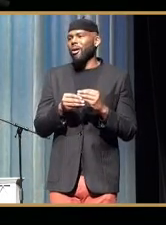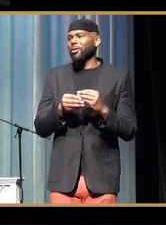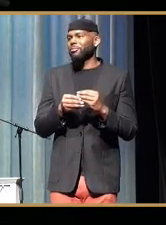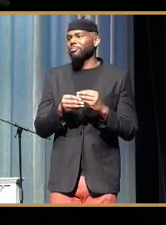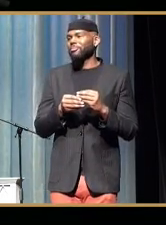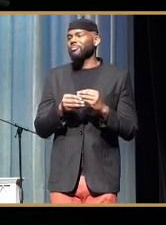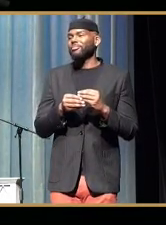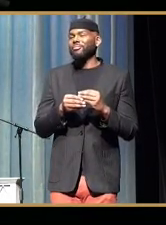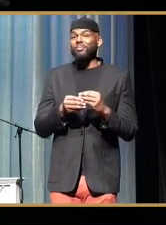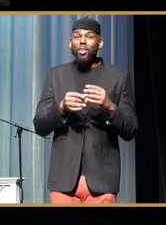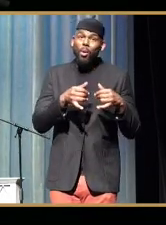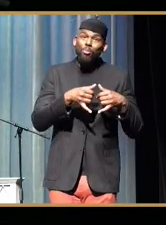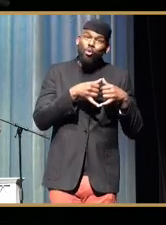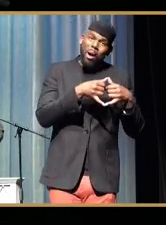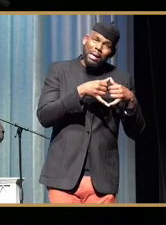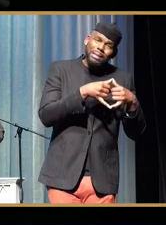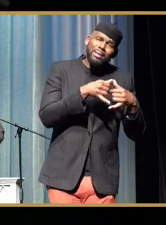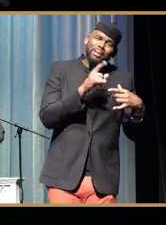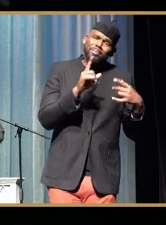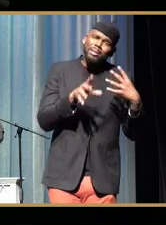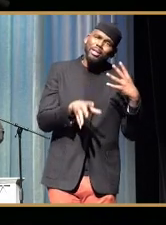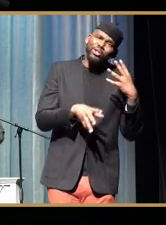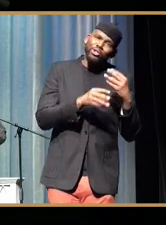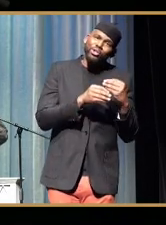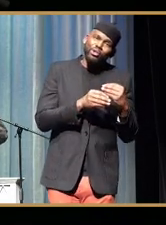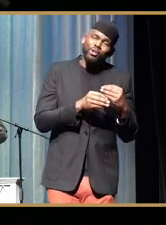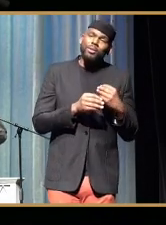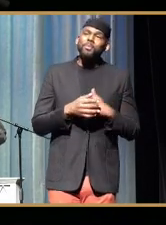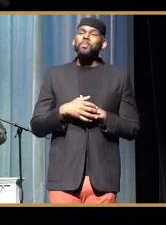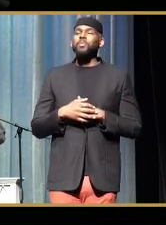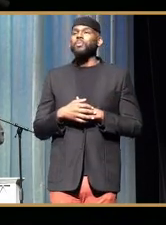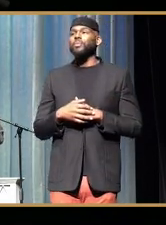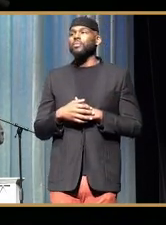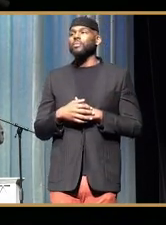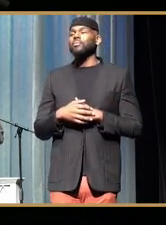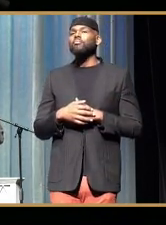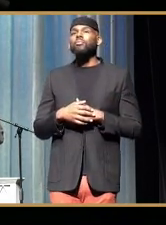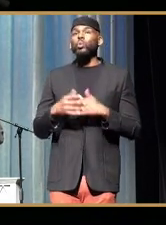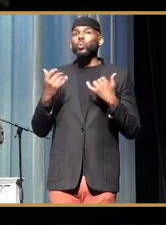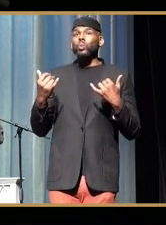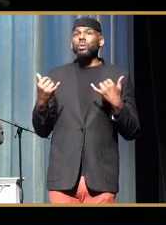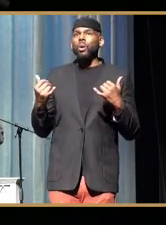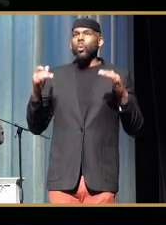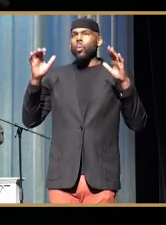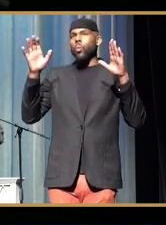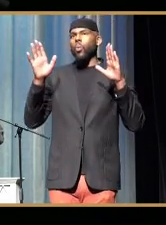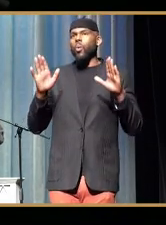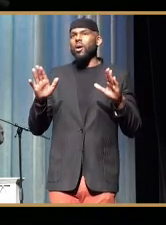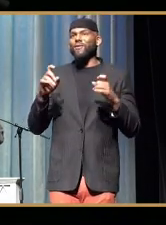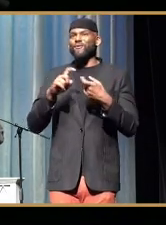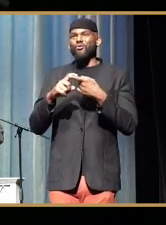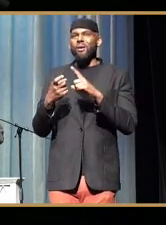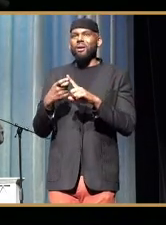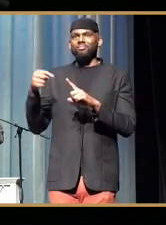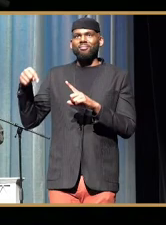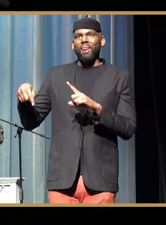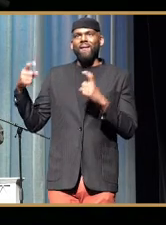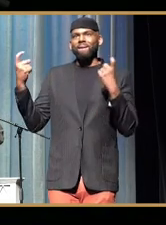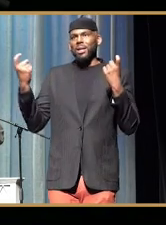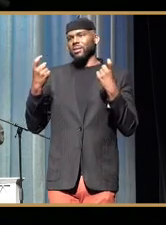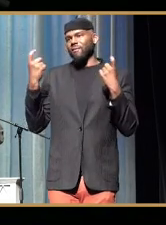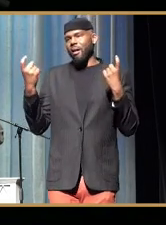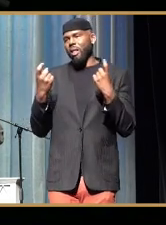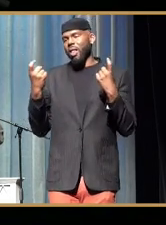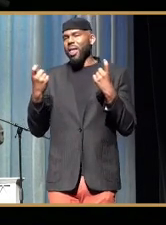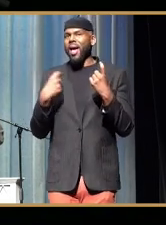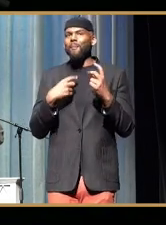addition to the prizes, an additional addition. This was just donated today by a wonderful friend of the festival,